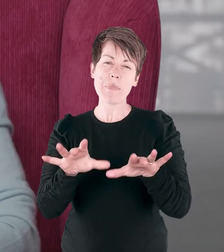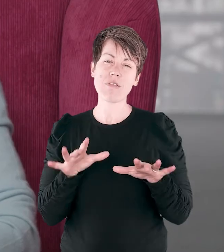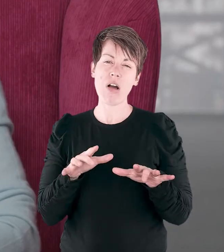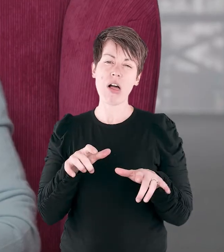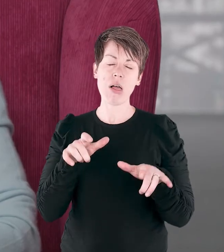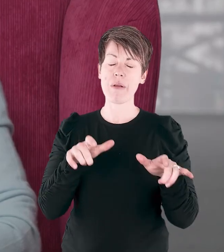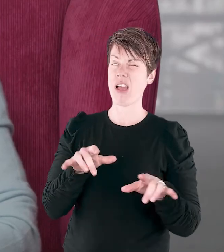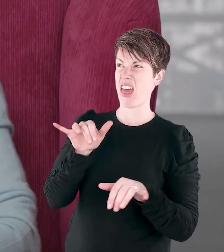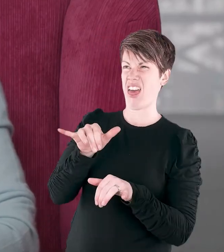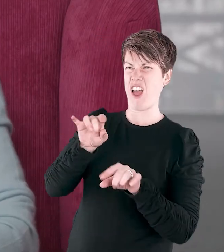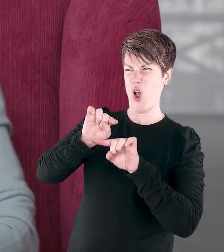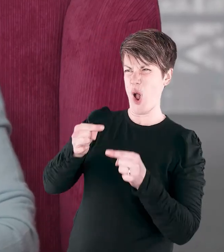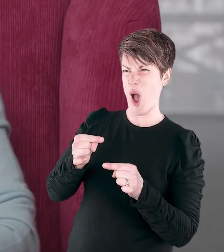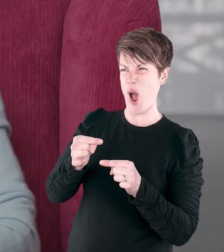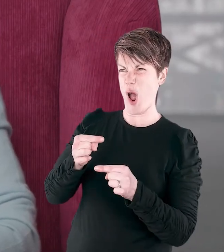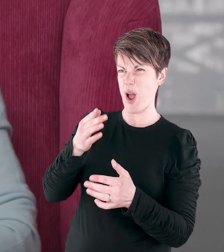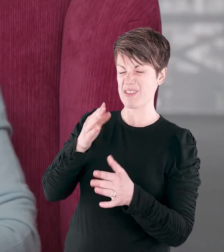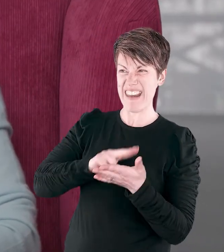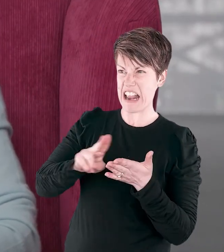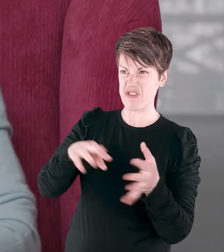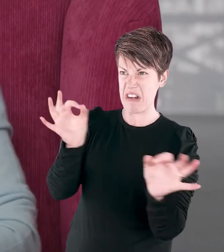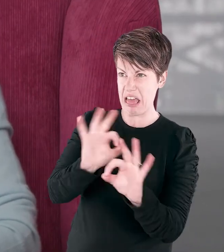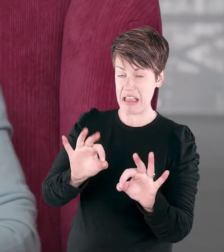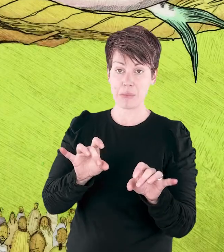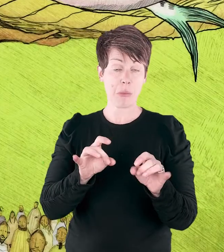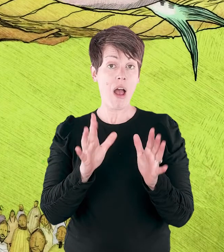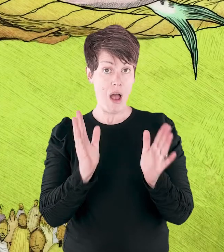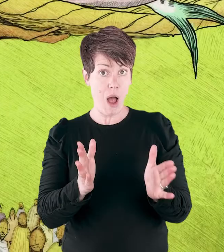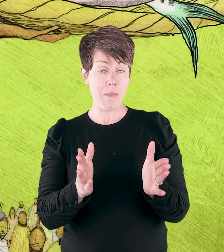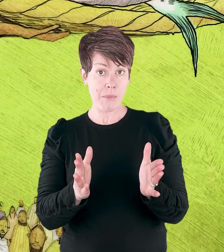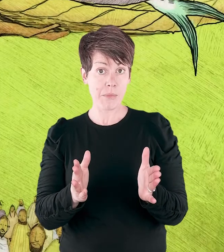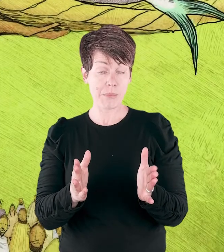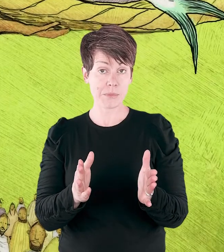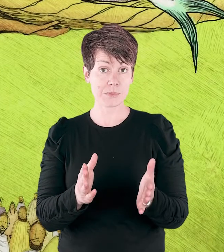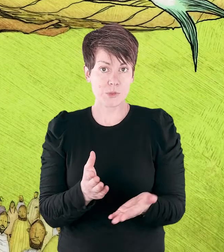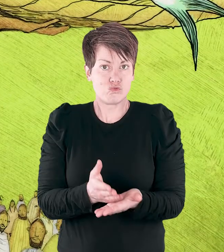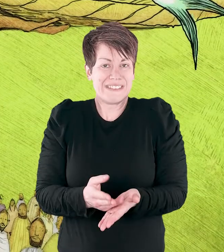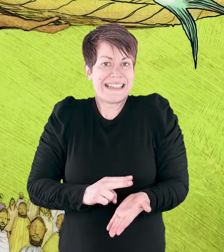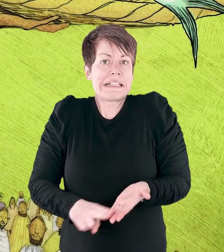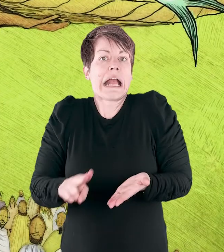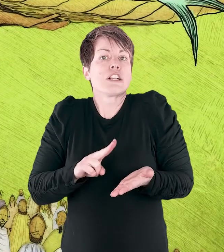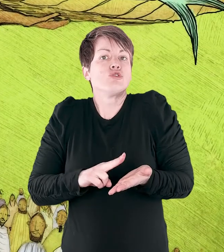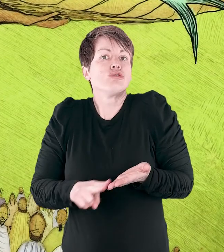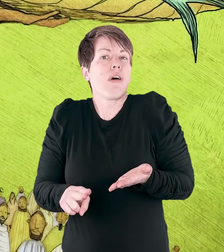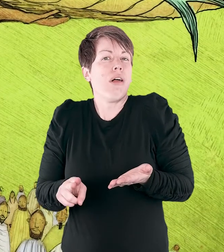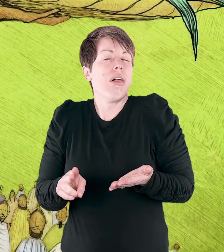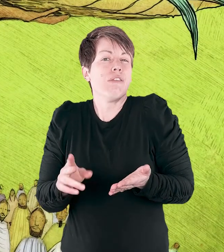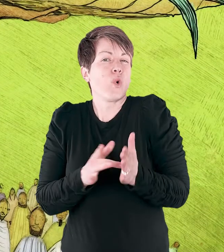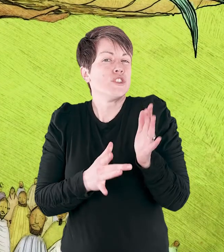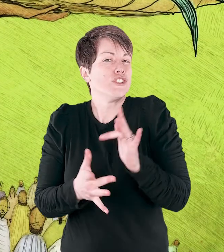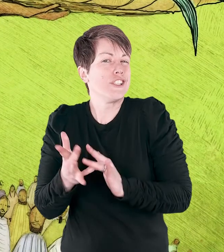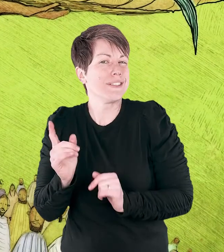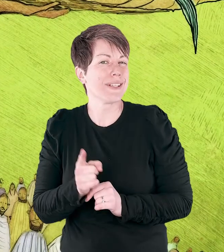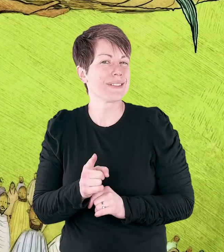thought couldn't happen and weren't natural. But it was the most natural thing in all the